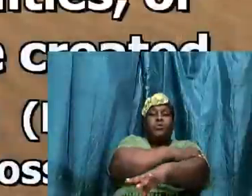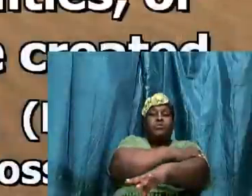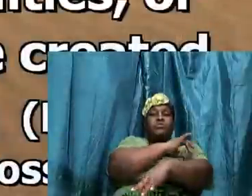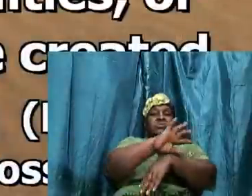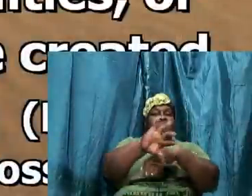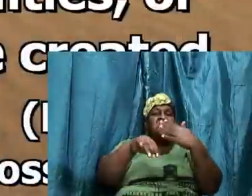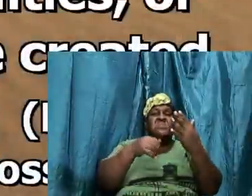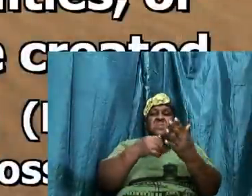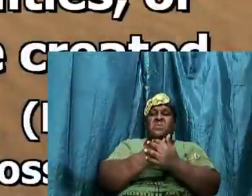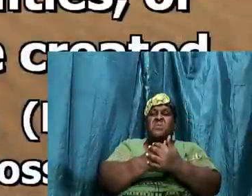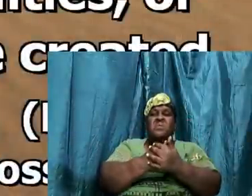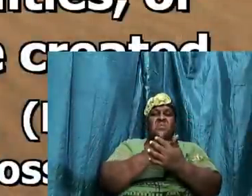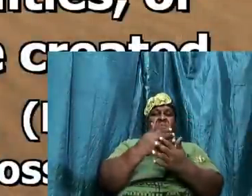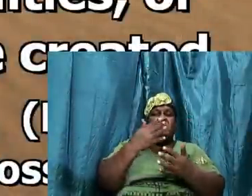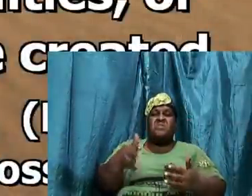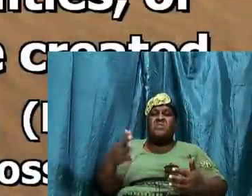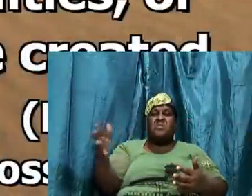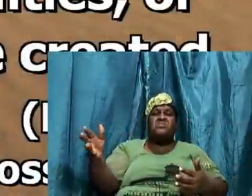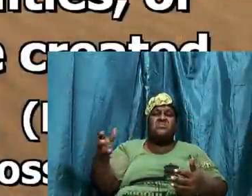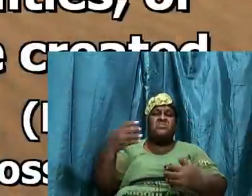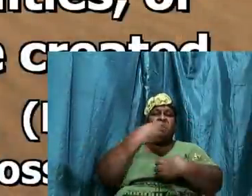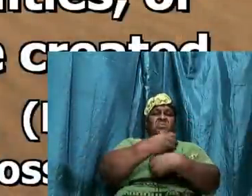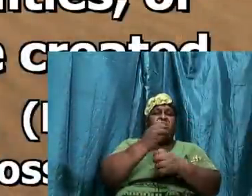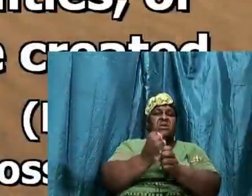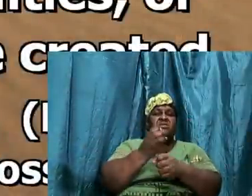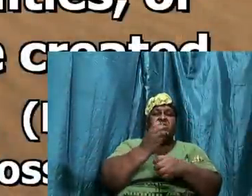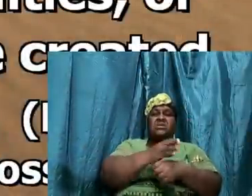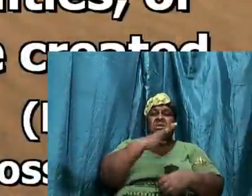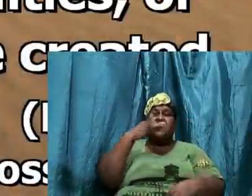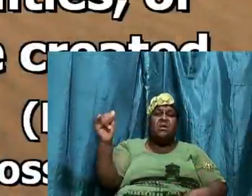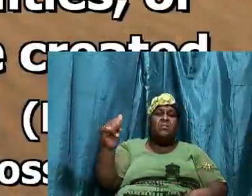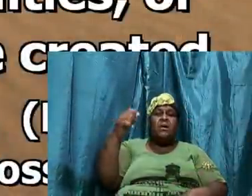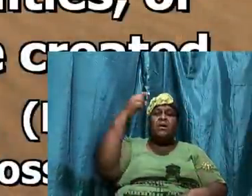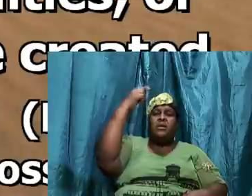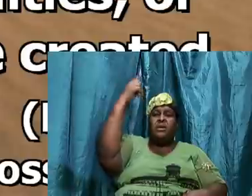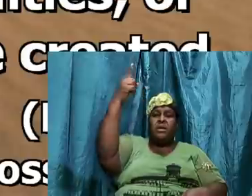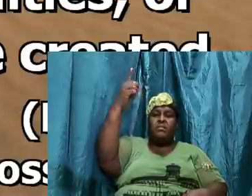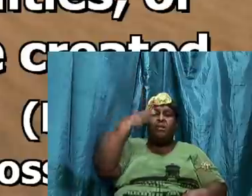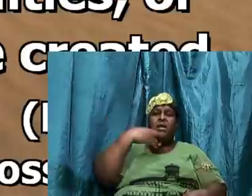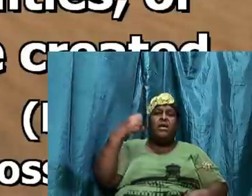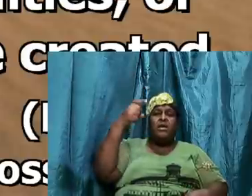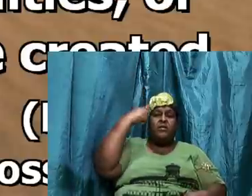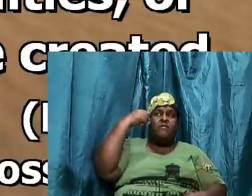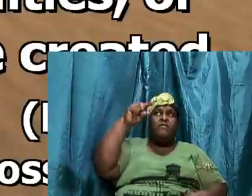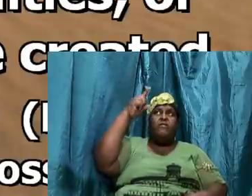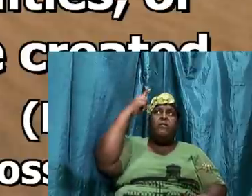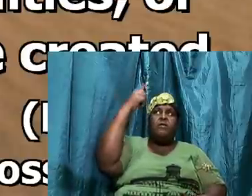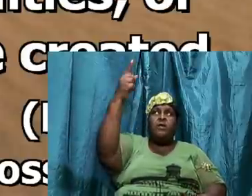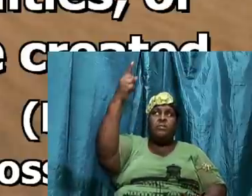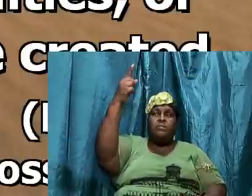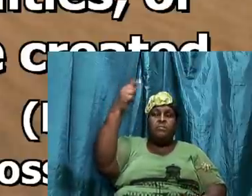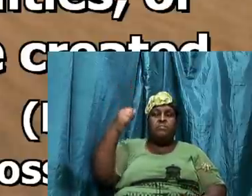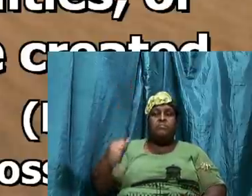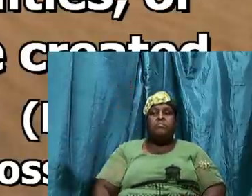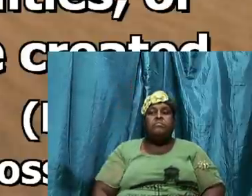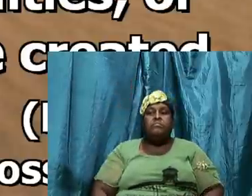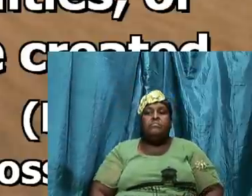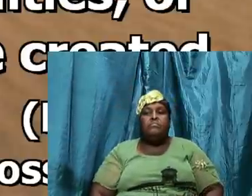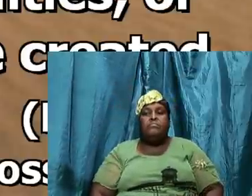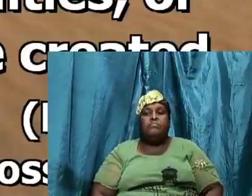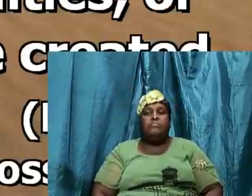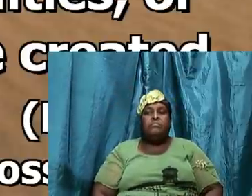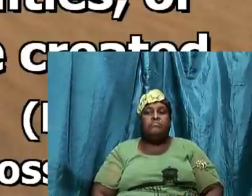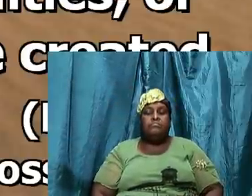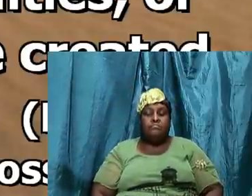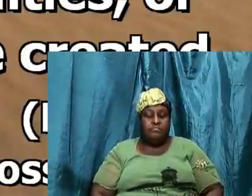or principalities, or powers, all things were created by him and